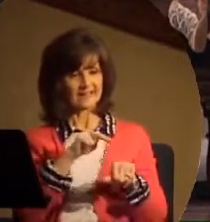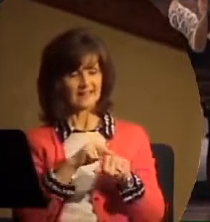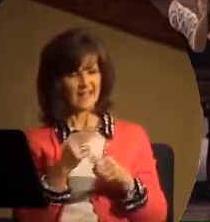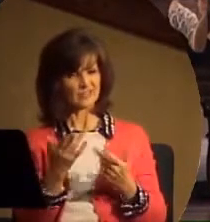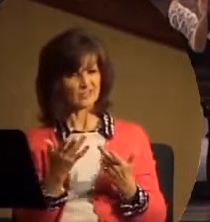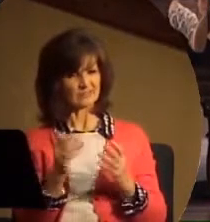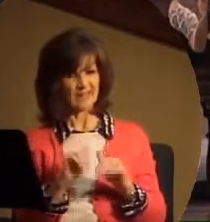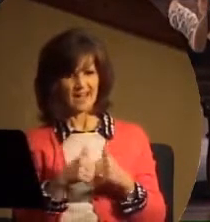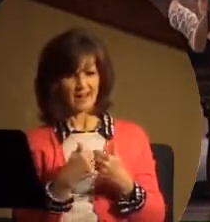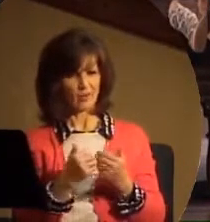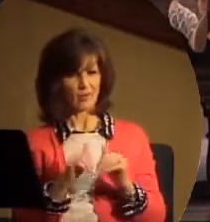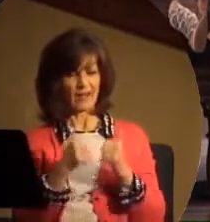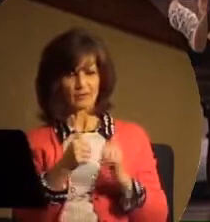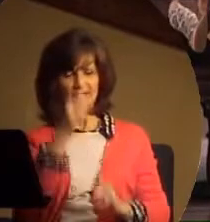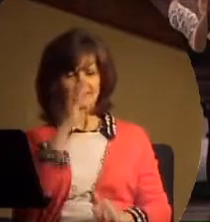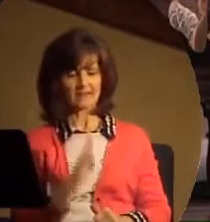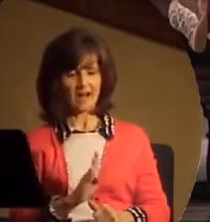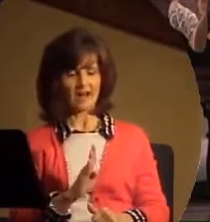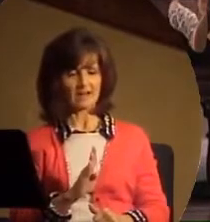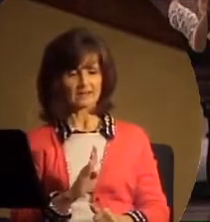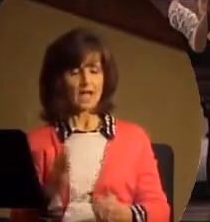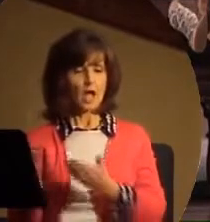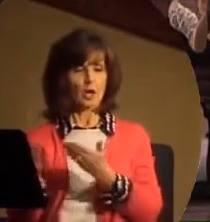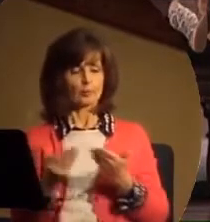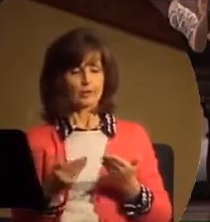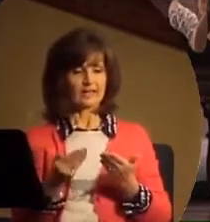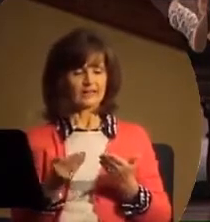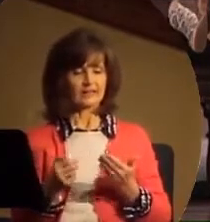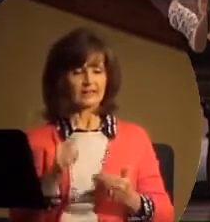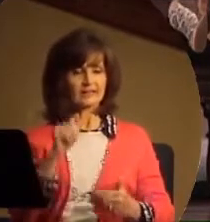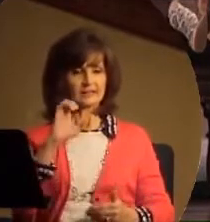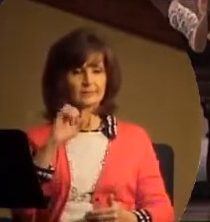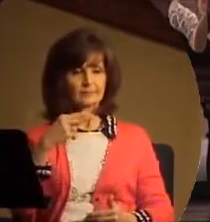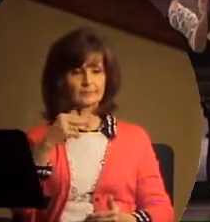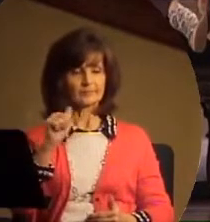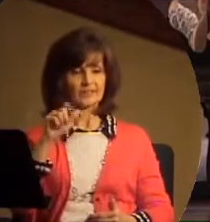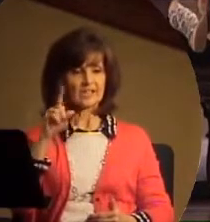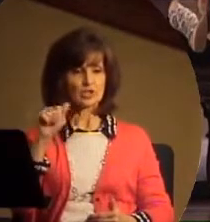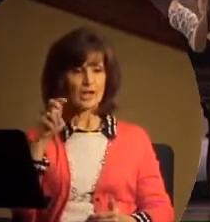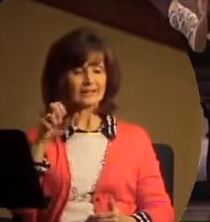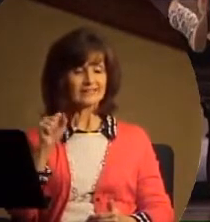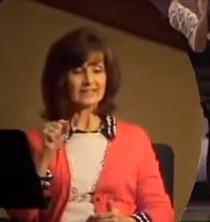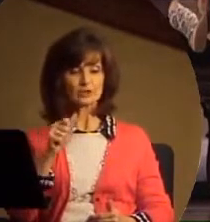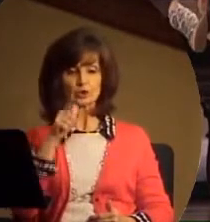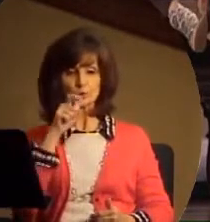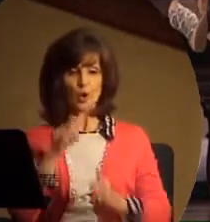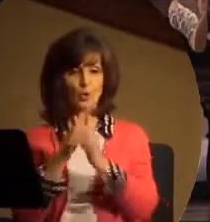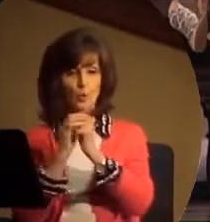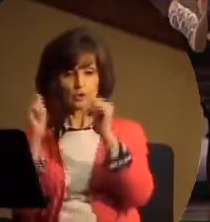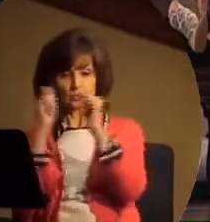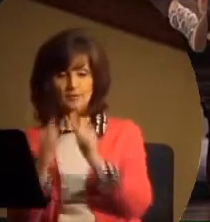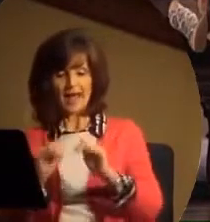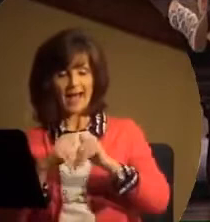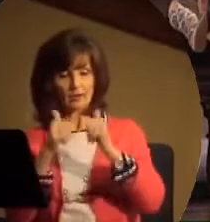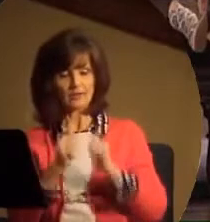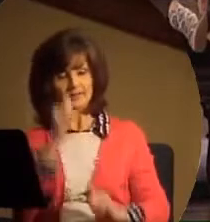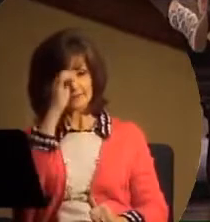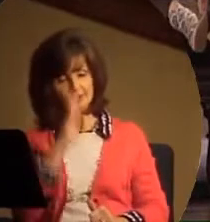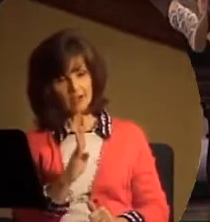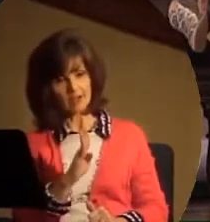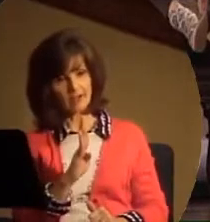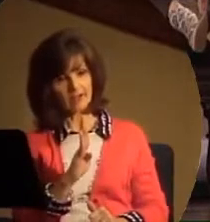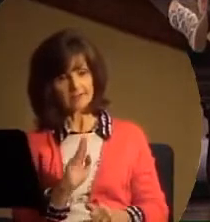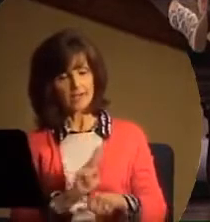so? How can God bring these old Chaldeans, the idolaters, wicked, filthy people, how can God use them to whoop and